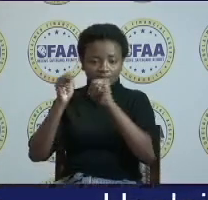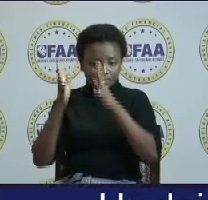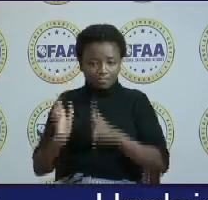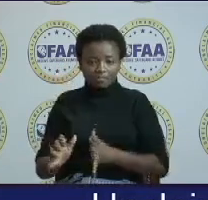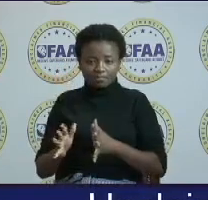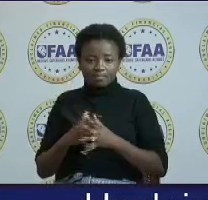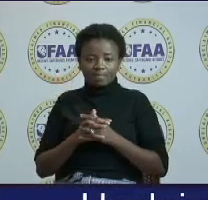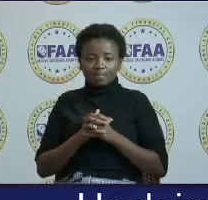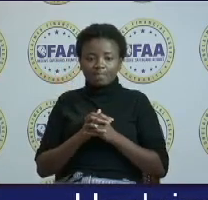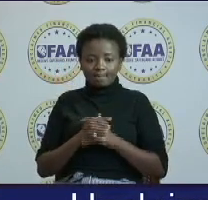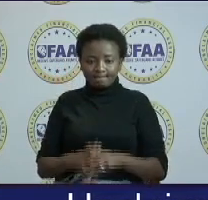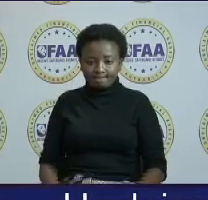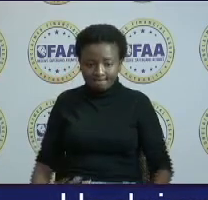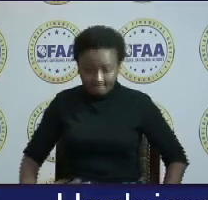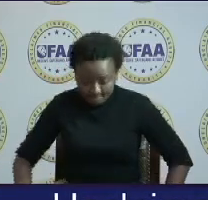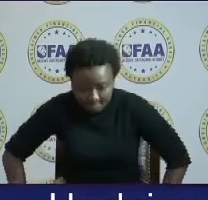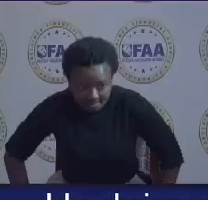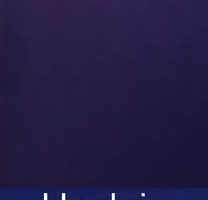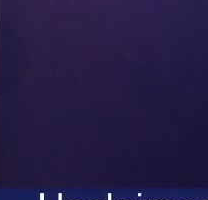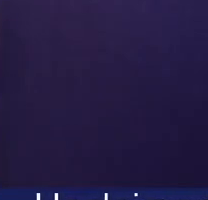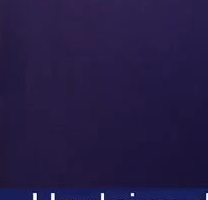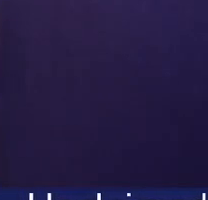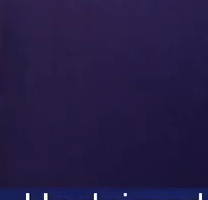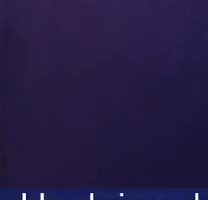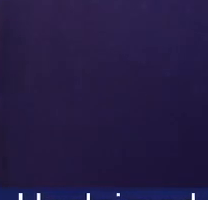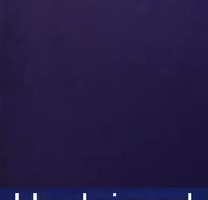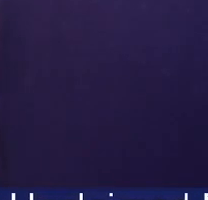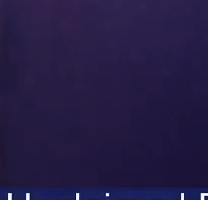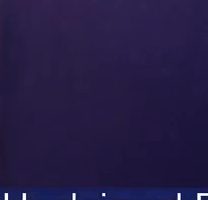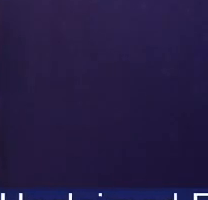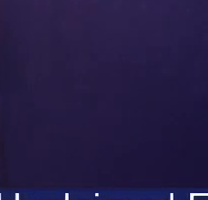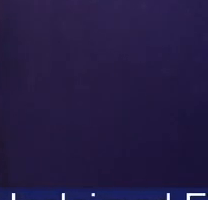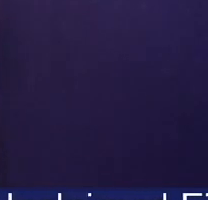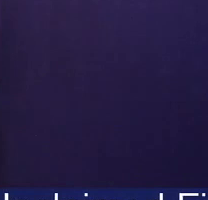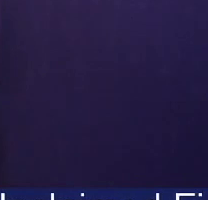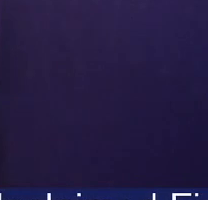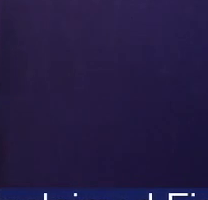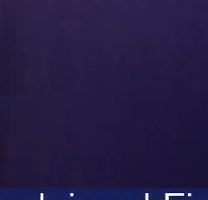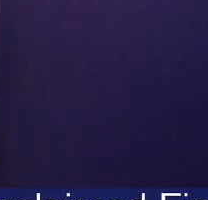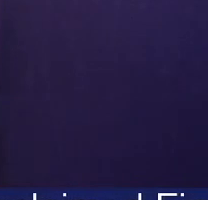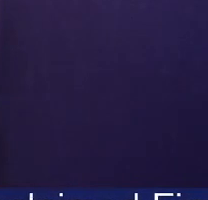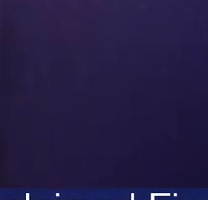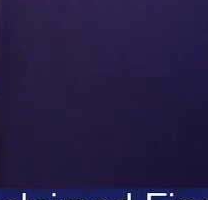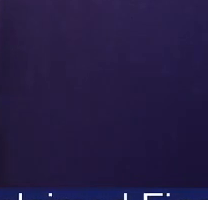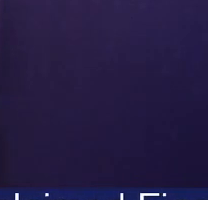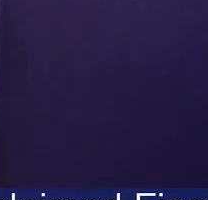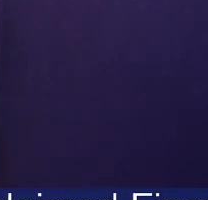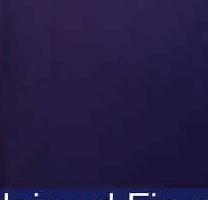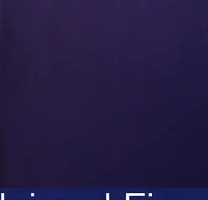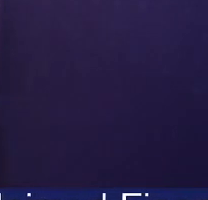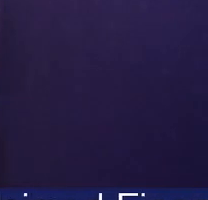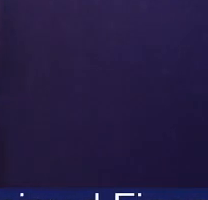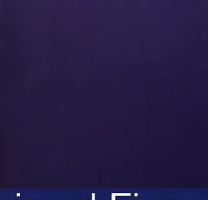line. And Beatrice, thank you very much. That's a very concise and well broken down remarks in regards to basically your